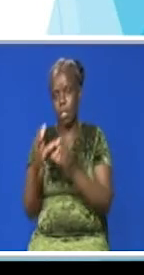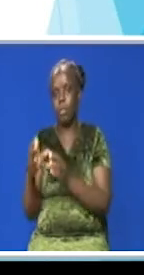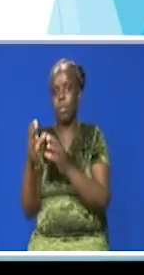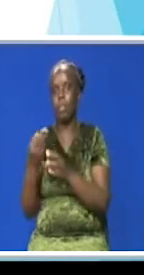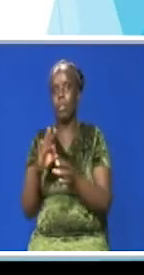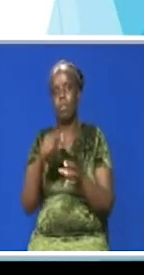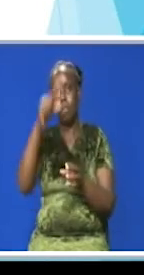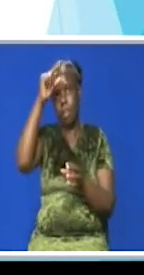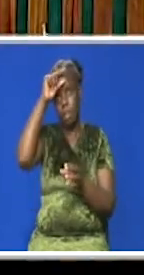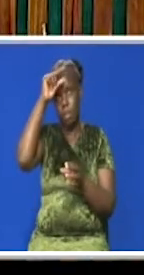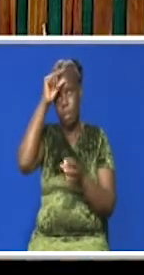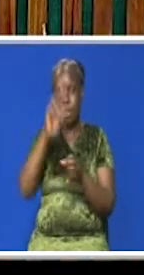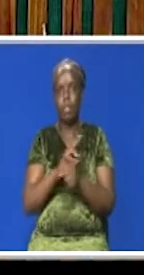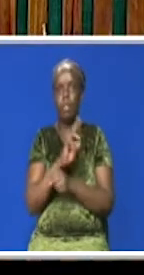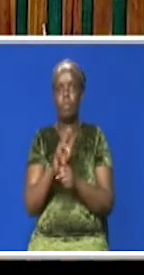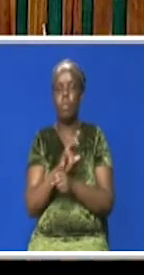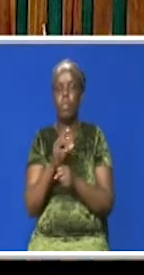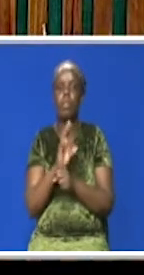government expenditure.